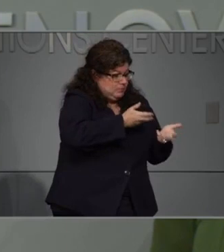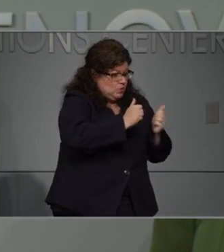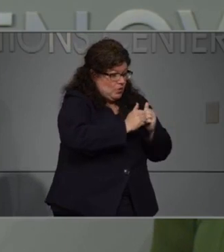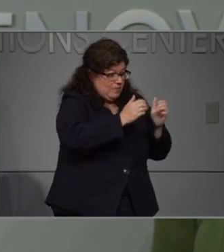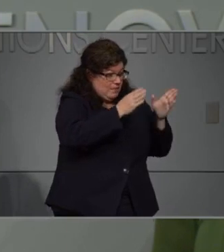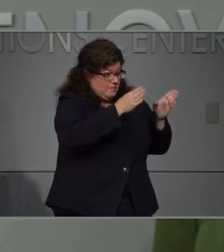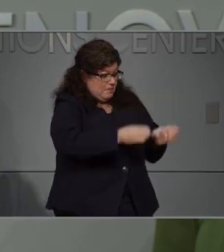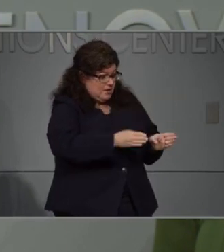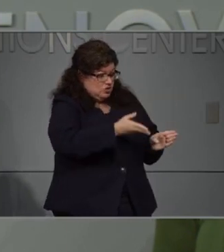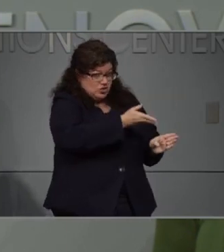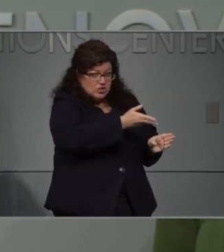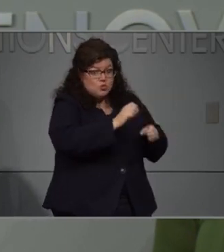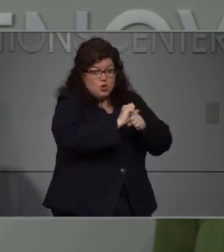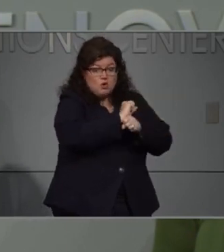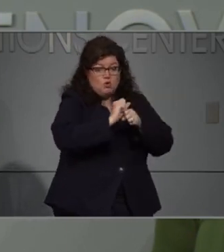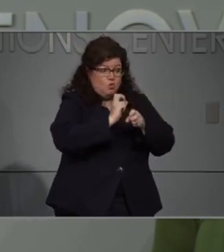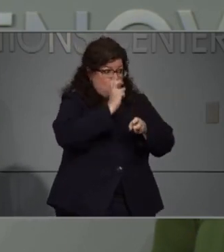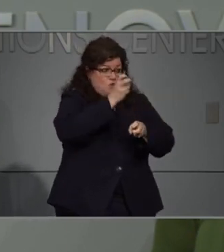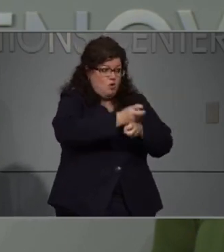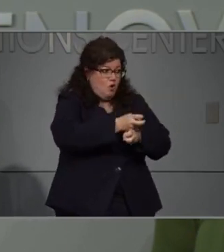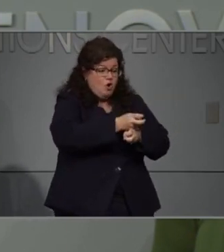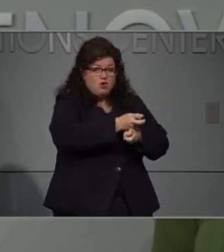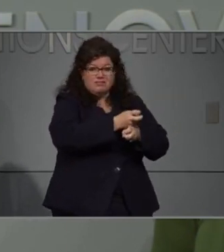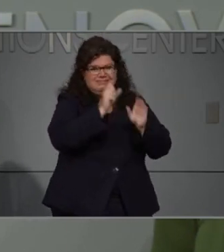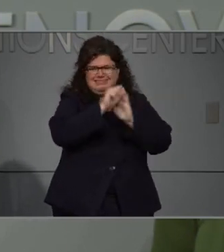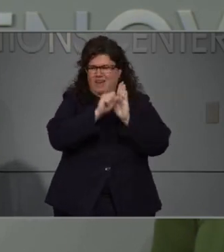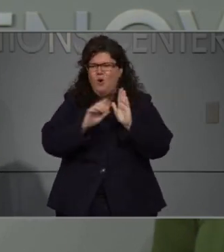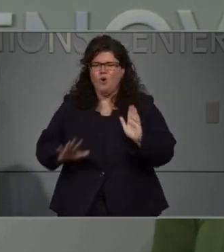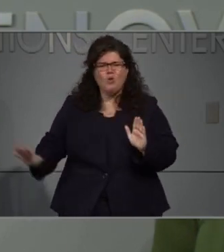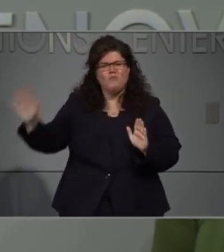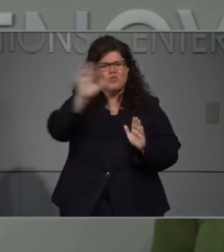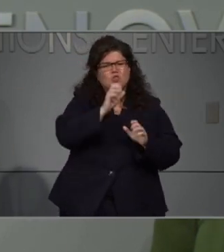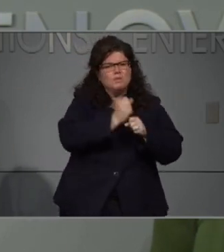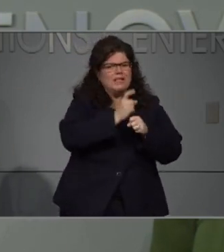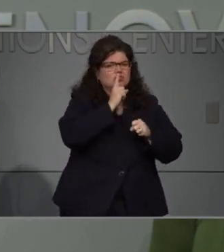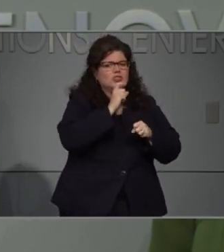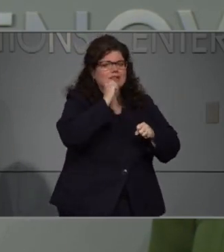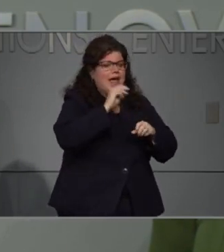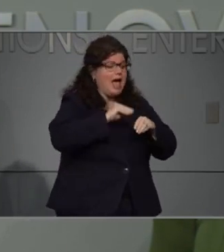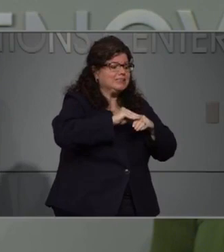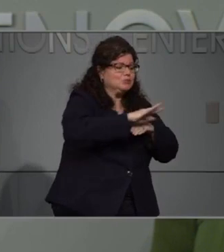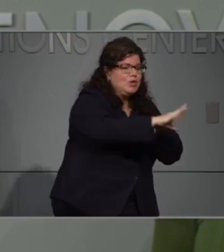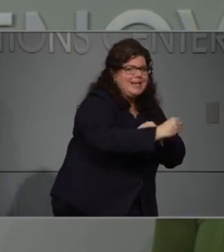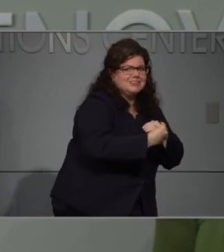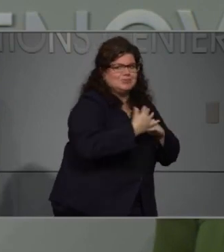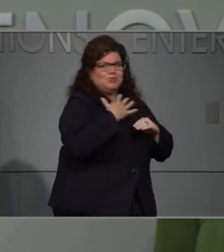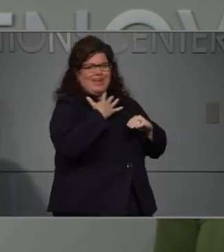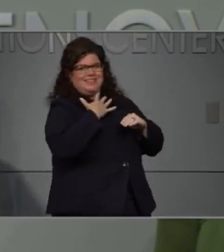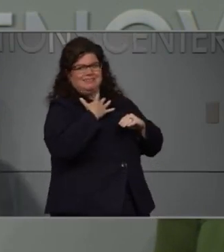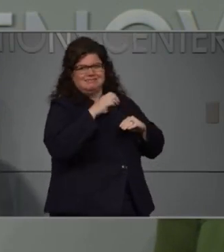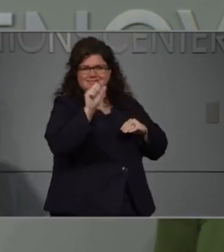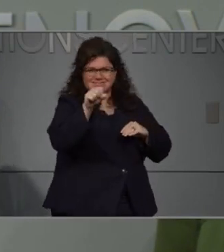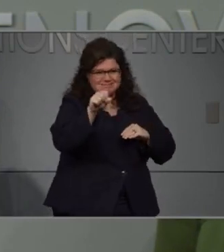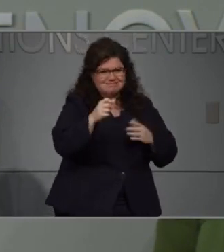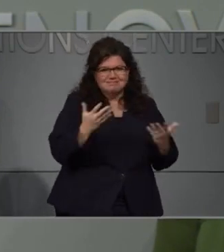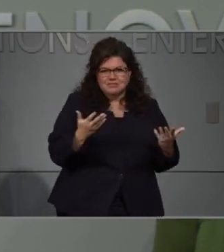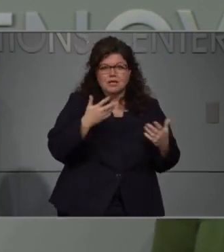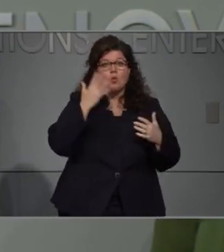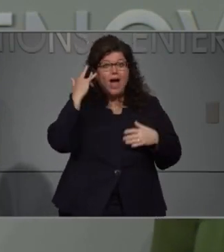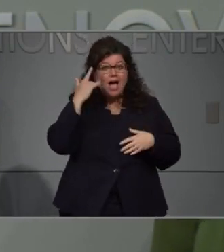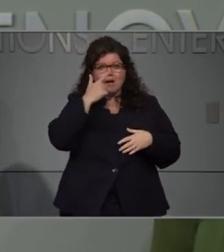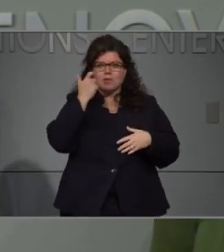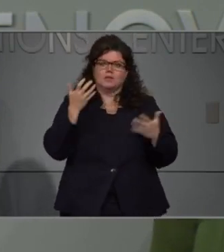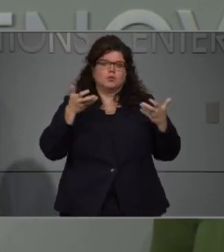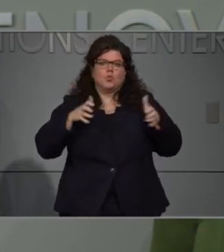we are working hard as a state to keep the spread of our virus low so we don't overwhelm our